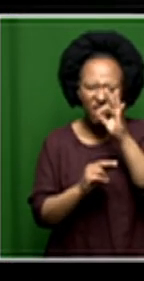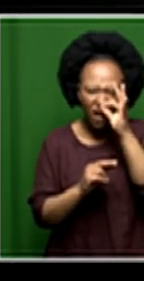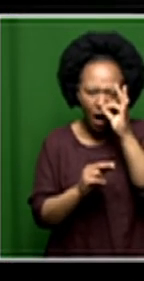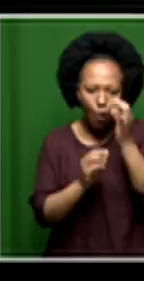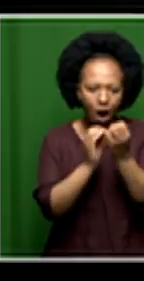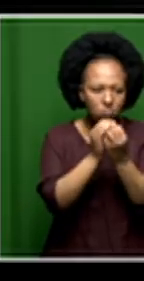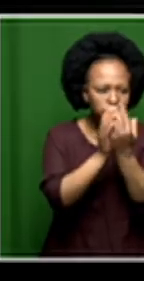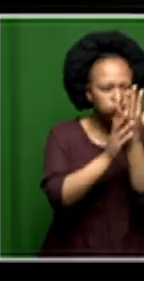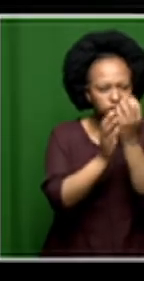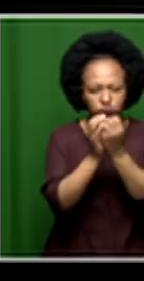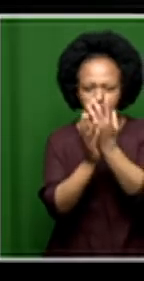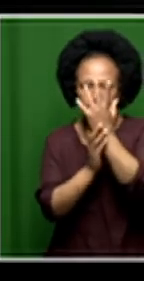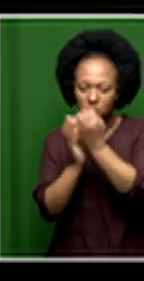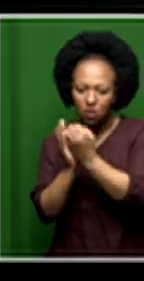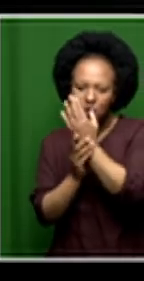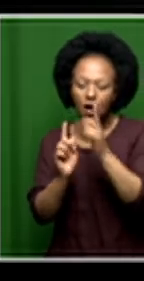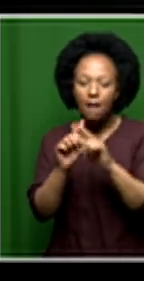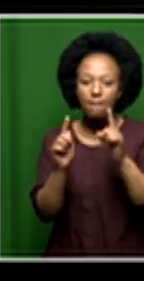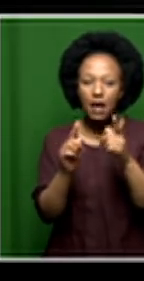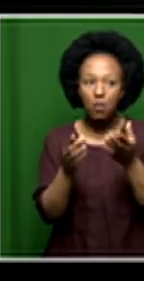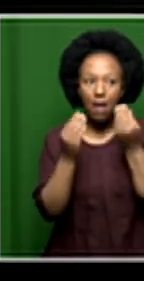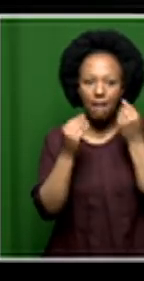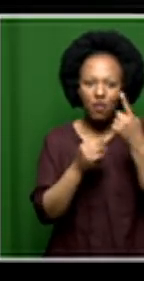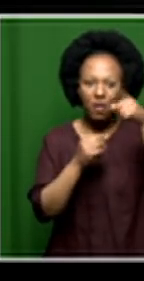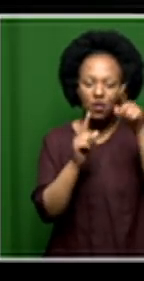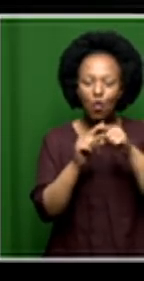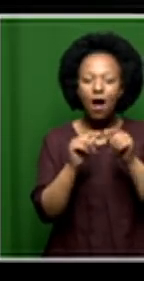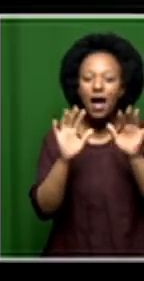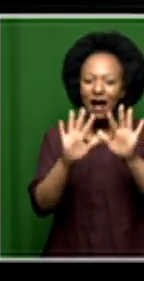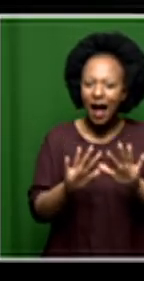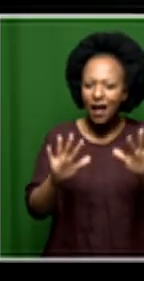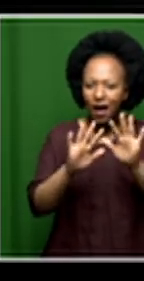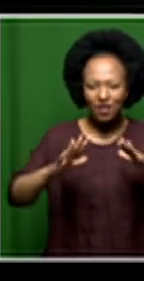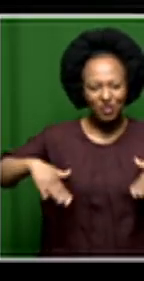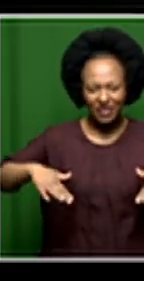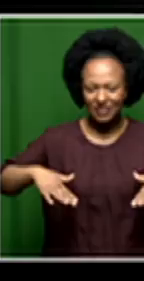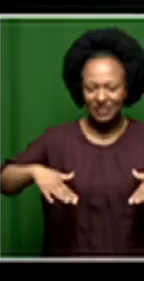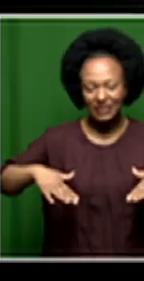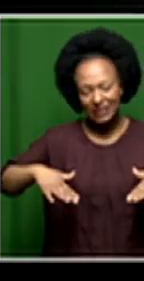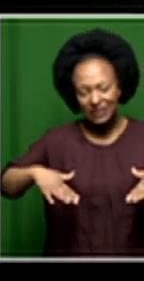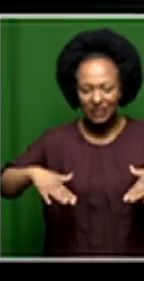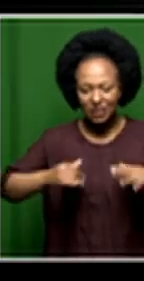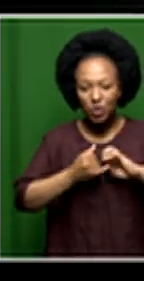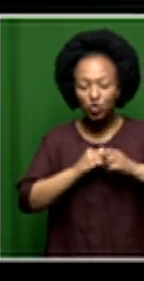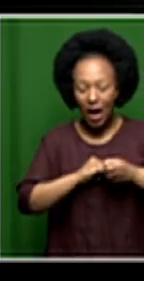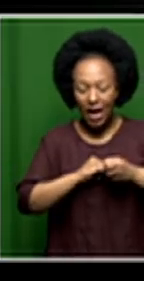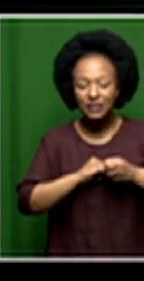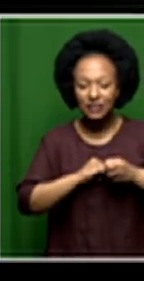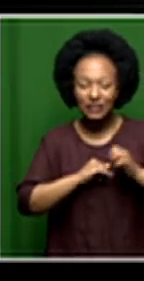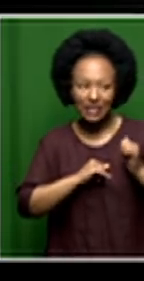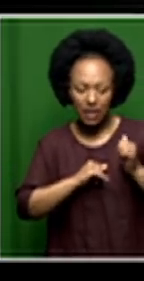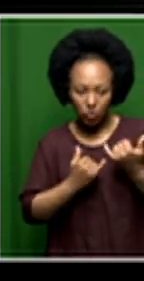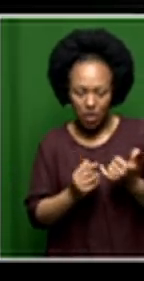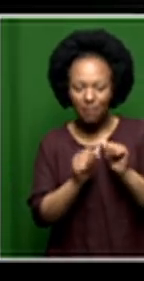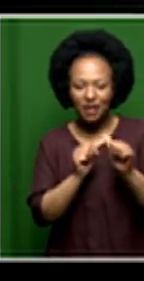yeah, that's Spring Day. We still haven't got it right, though, in terms of our color code, but we'll get there. We tried harder than we did yesterday. Yeah,